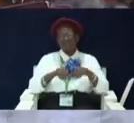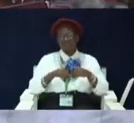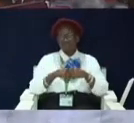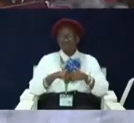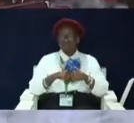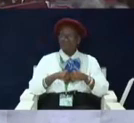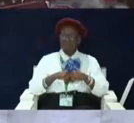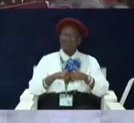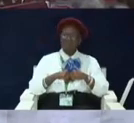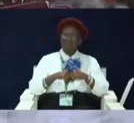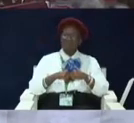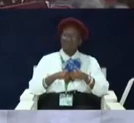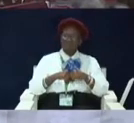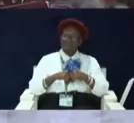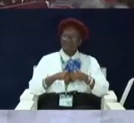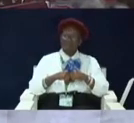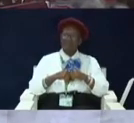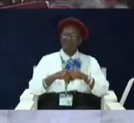ona na pa wa si pari.